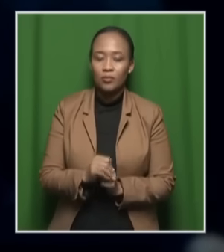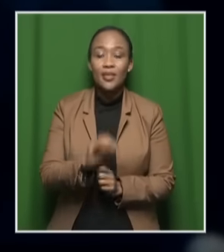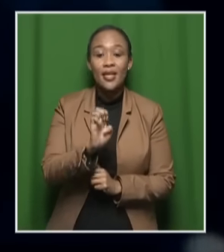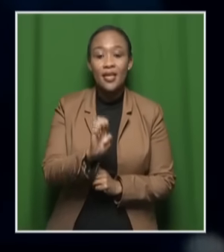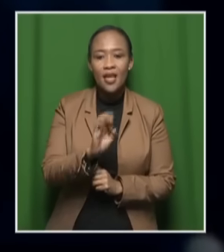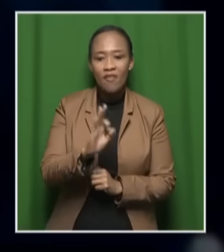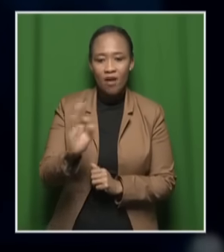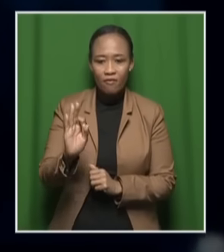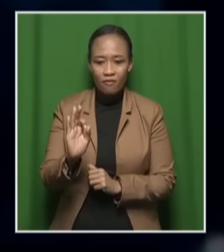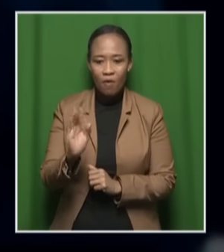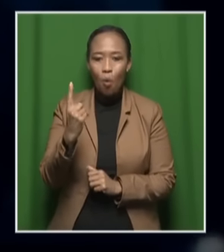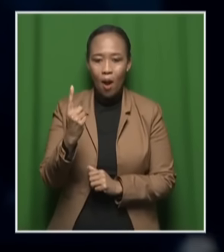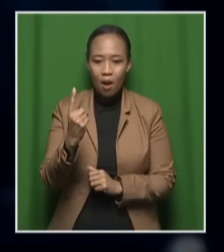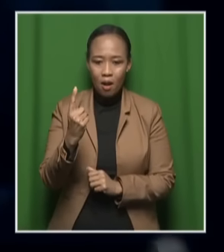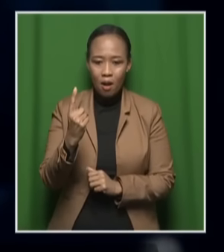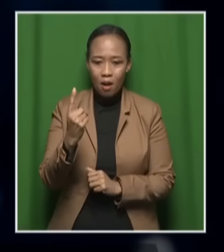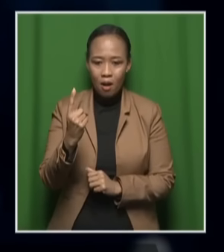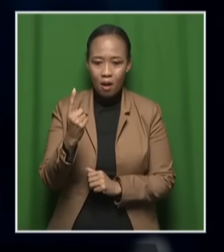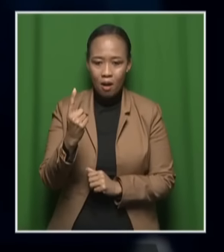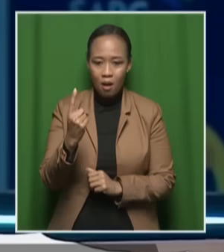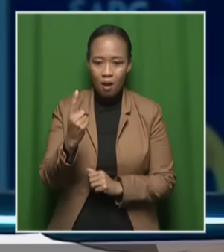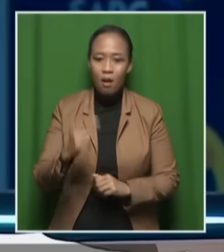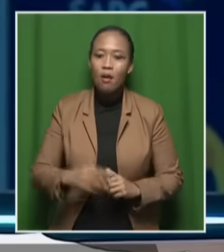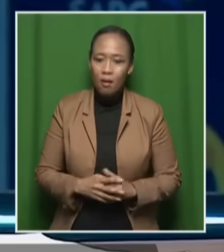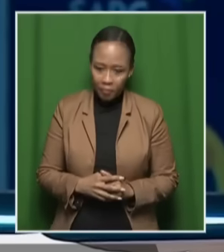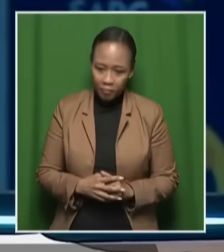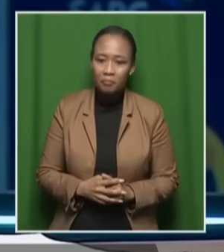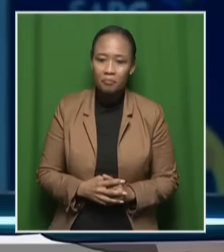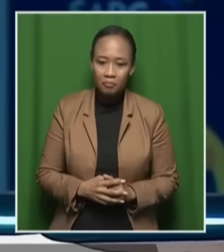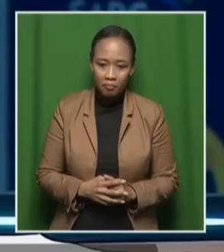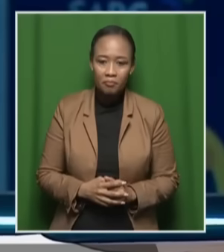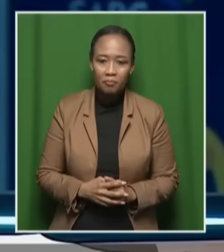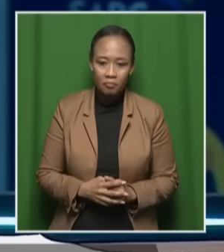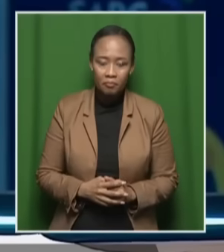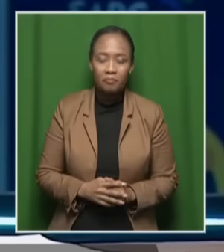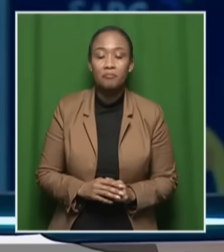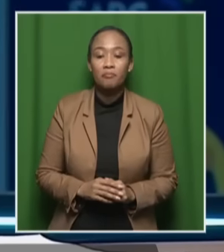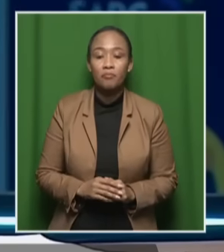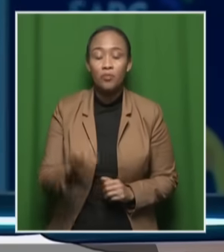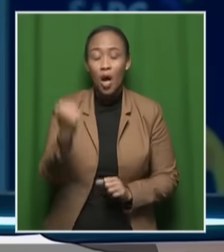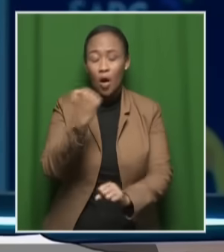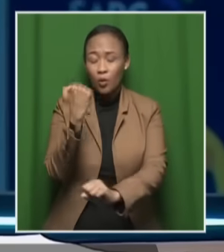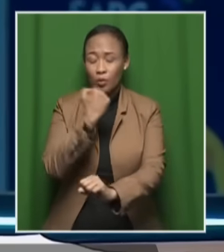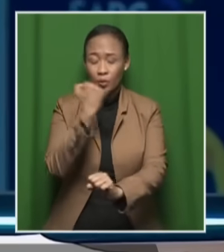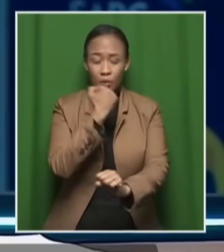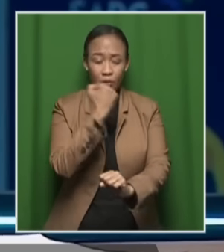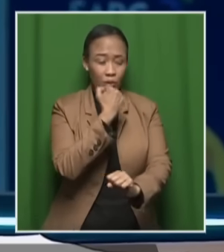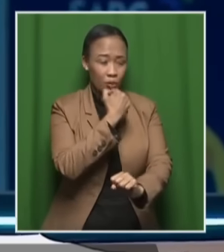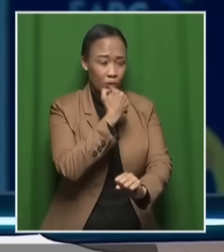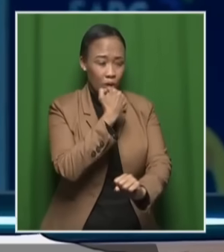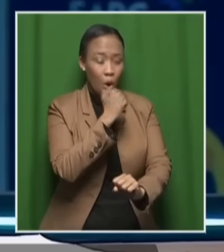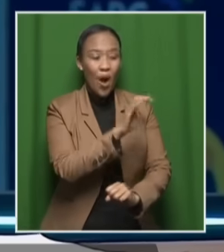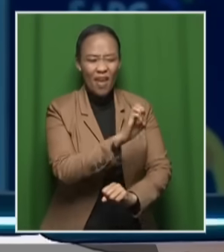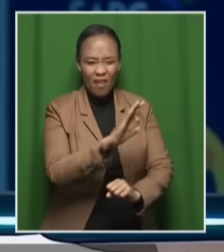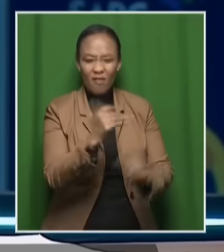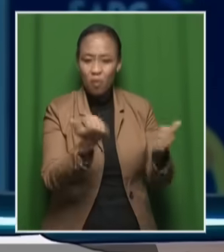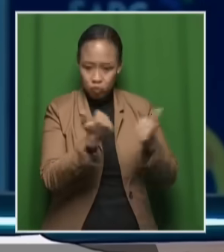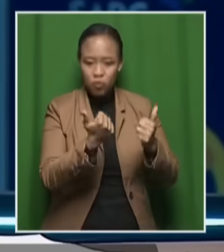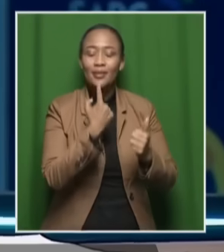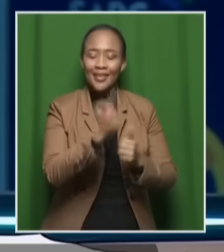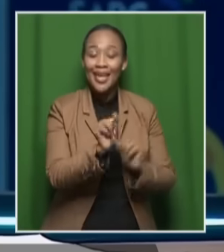EFF 1. All right, so that would be the... No, sorry. EFF you had already given us. EFF is